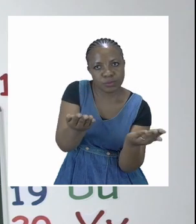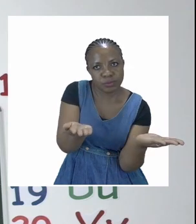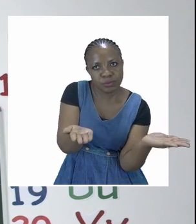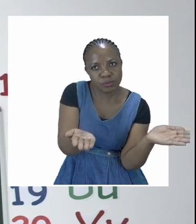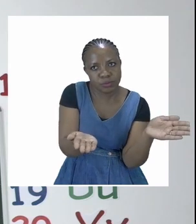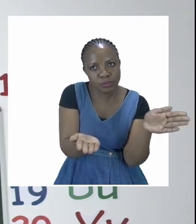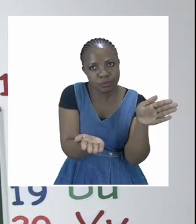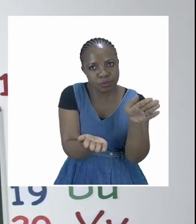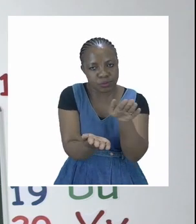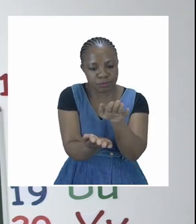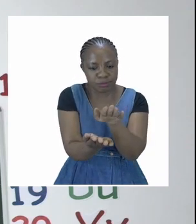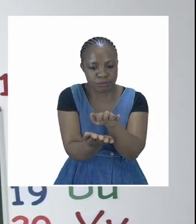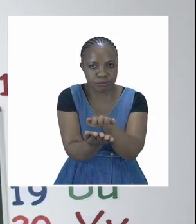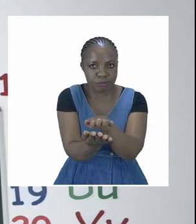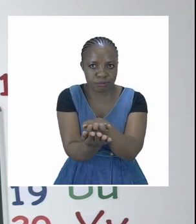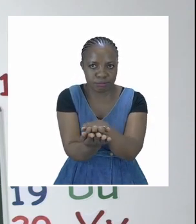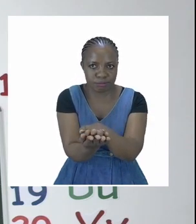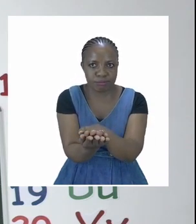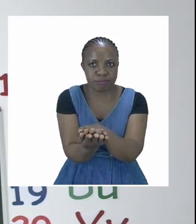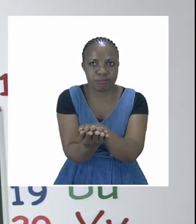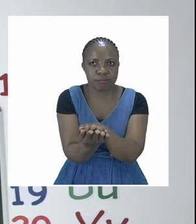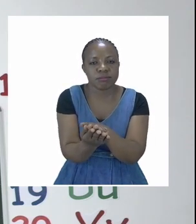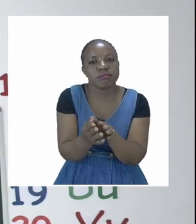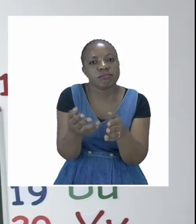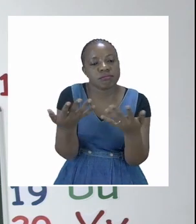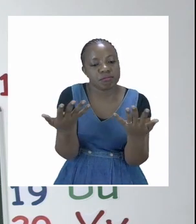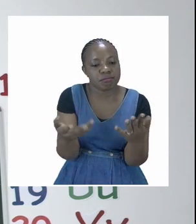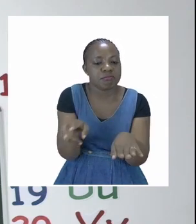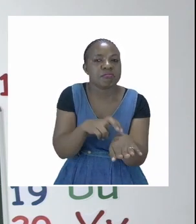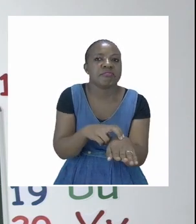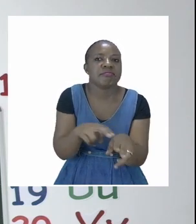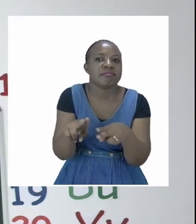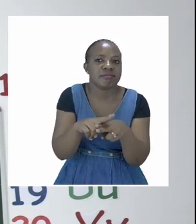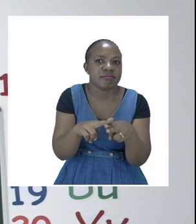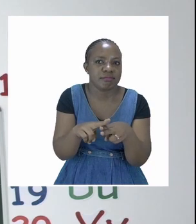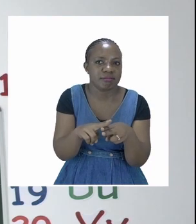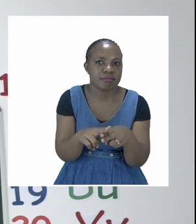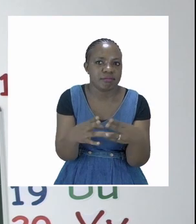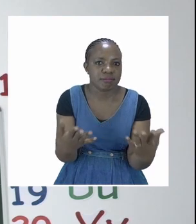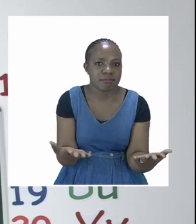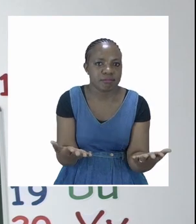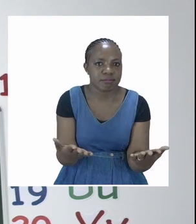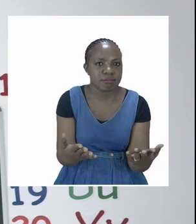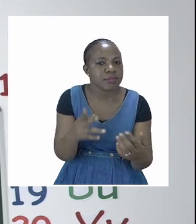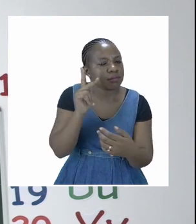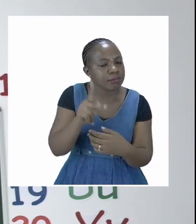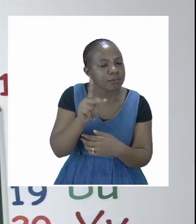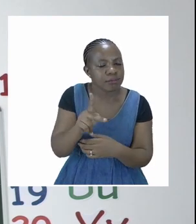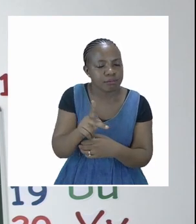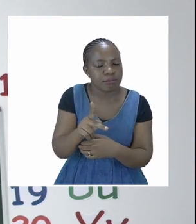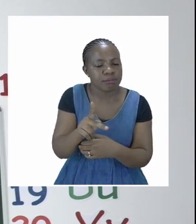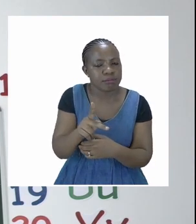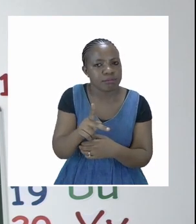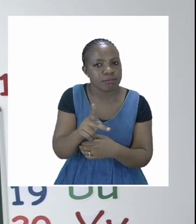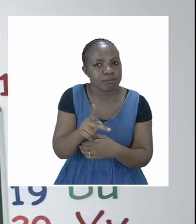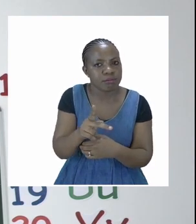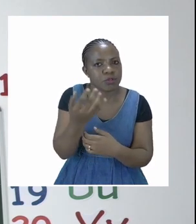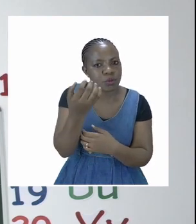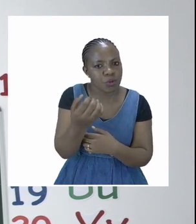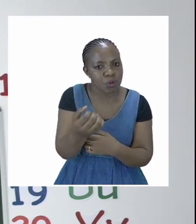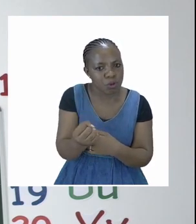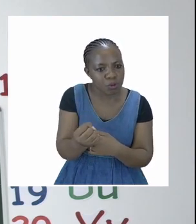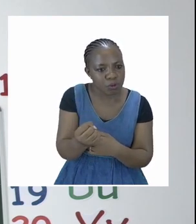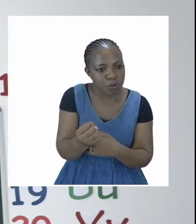it for ready to use. But there is more. We are also available on